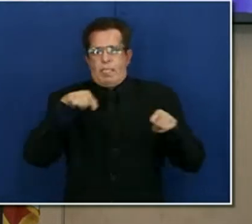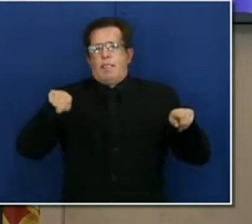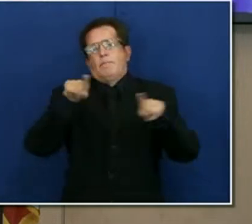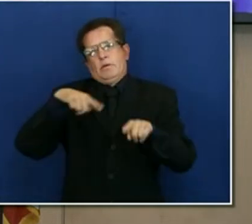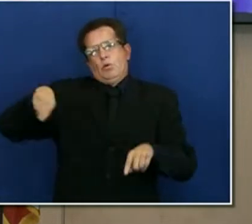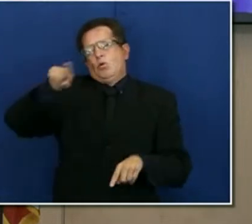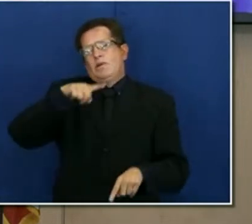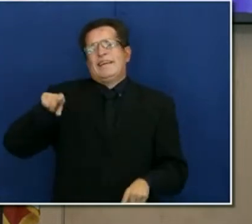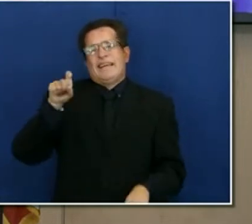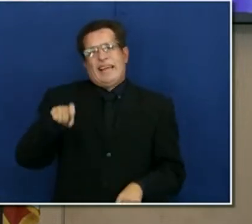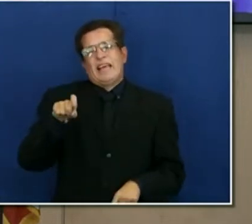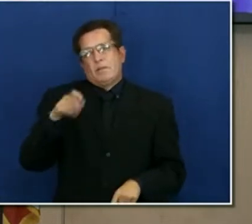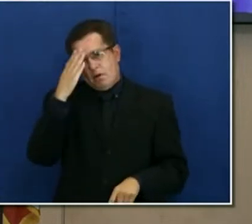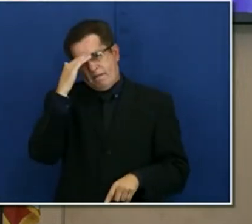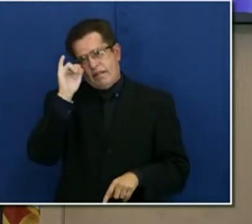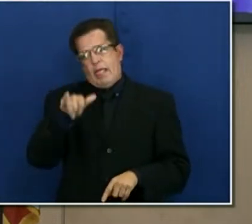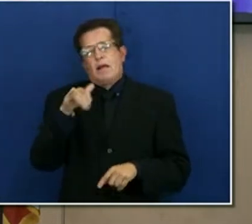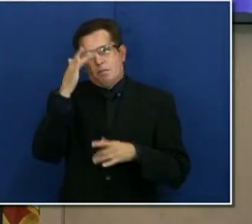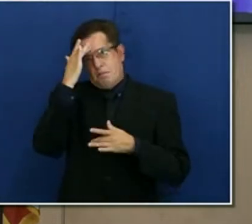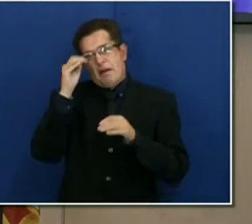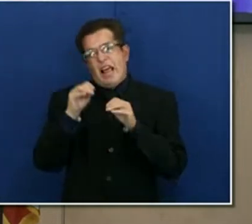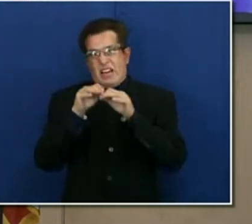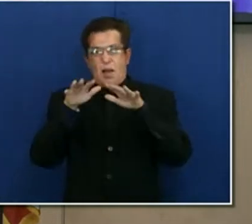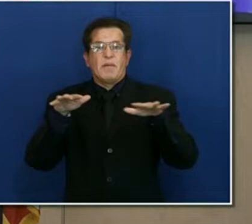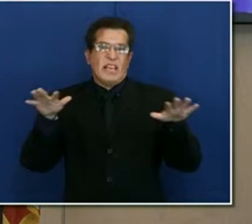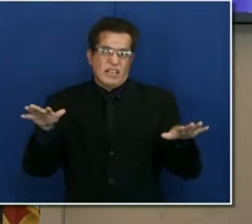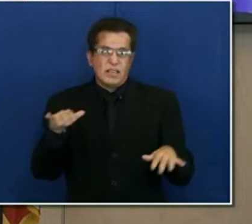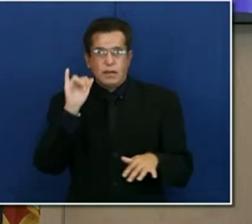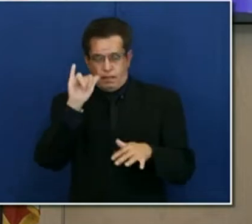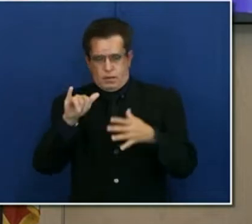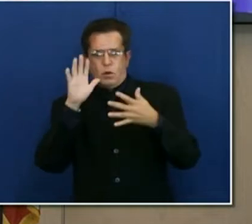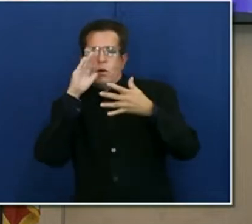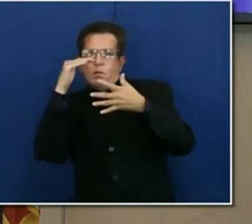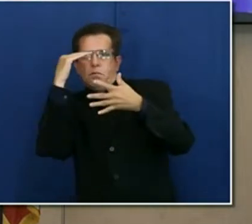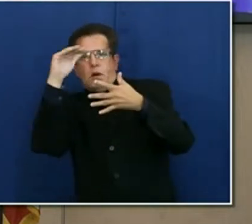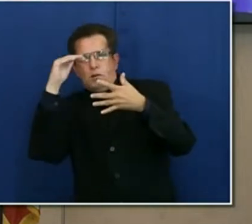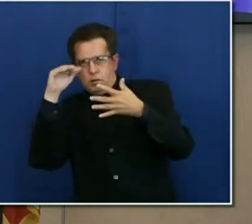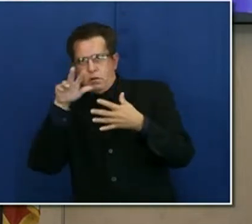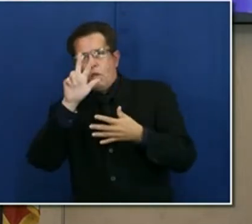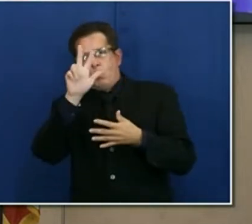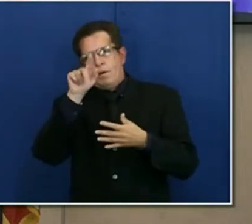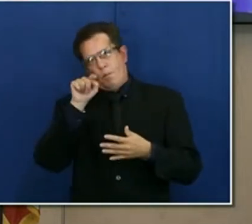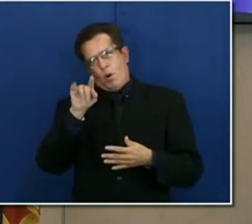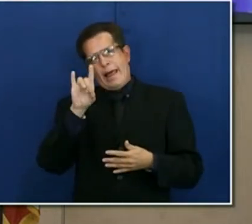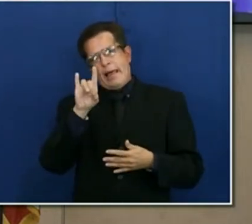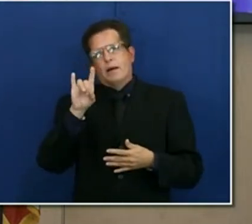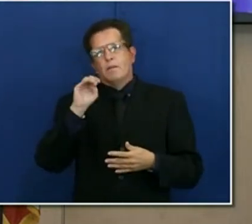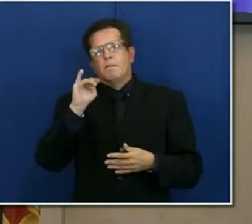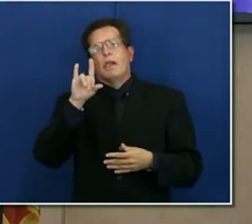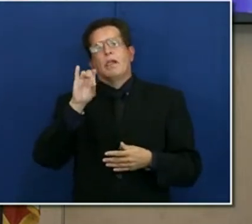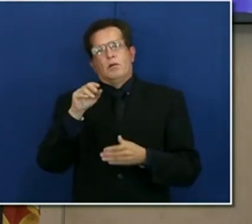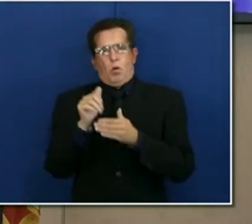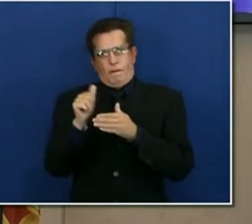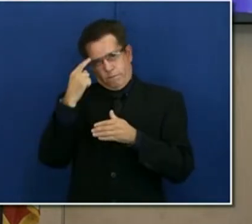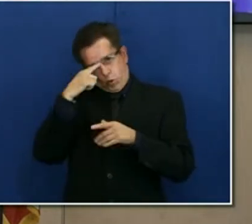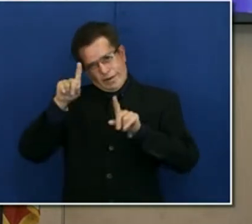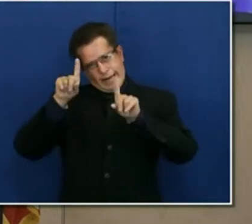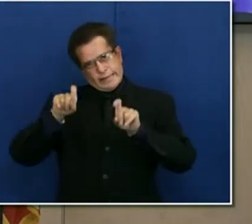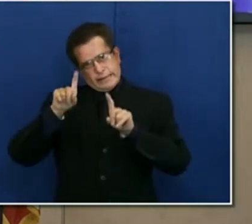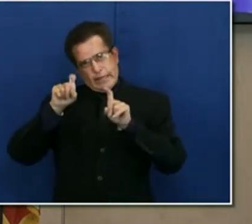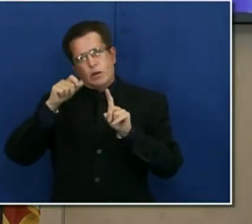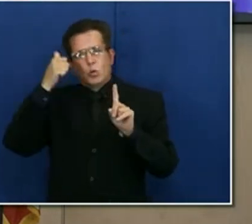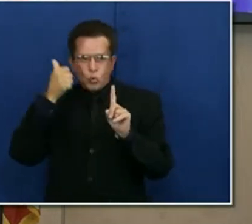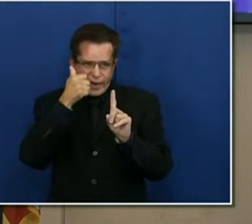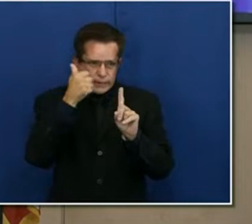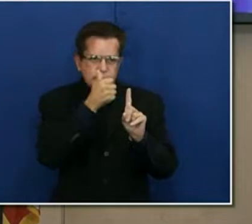pandemic. The reallocations include the following: $3.8 million to continue our testing,